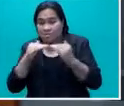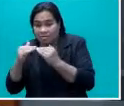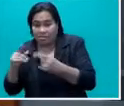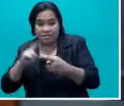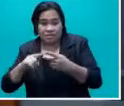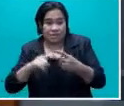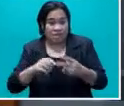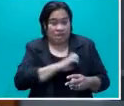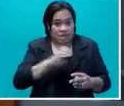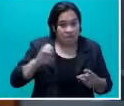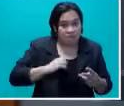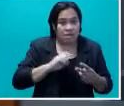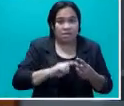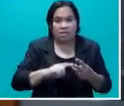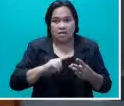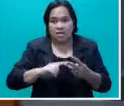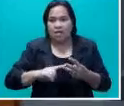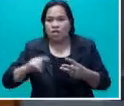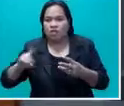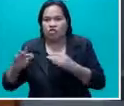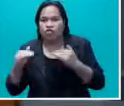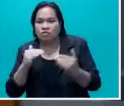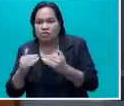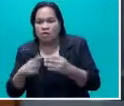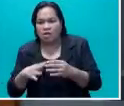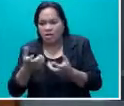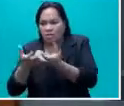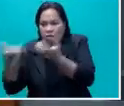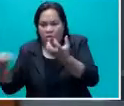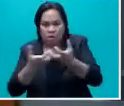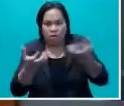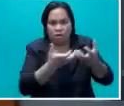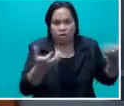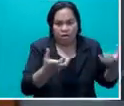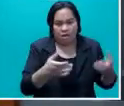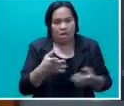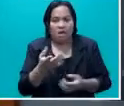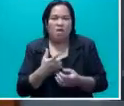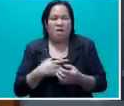executive becoming very blurred because of political interference?